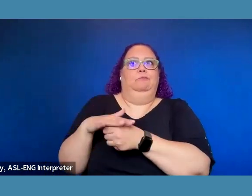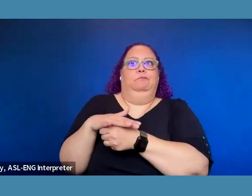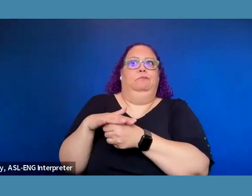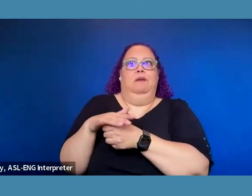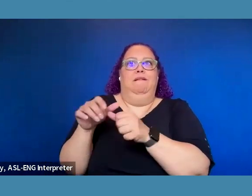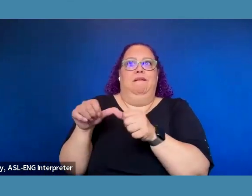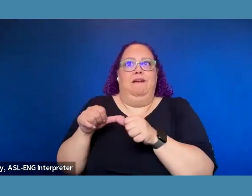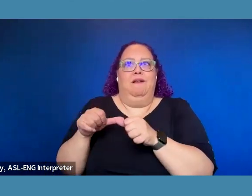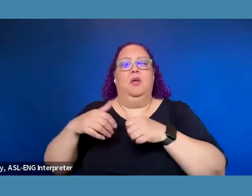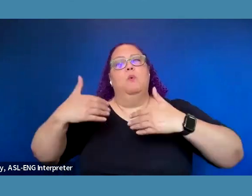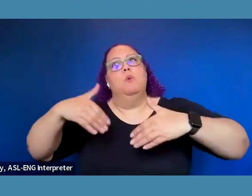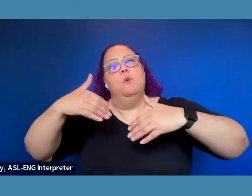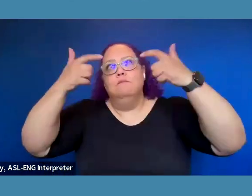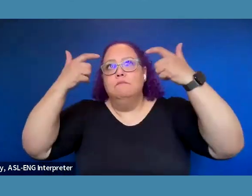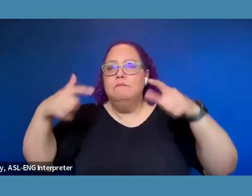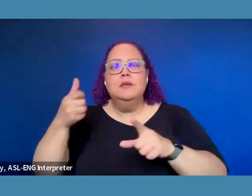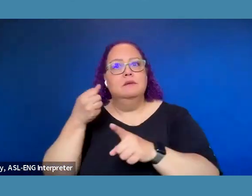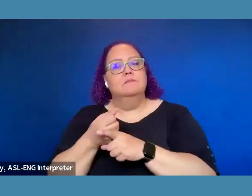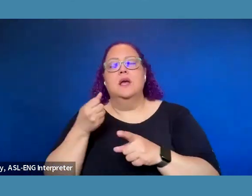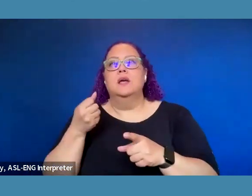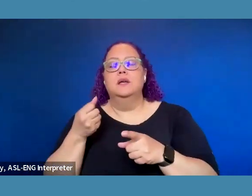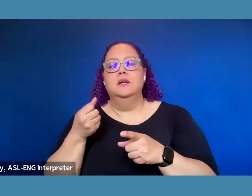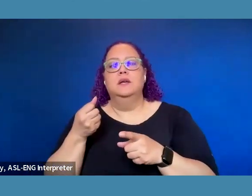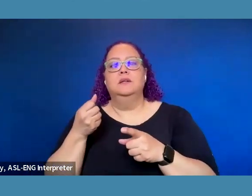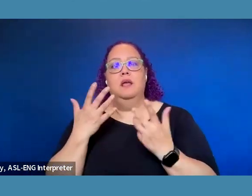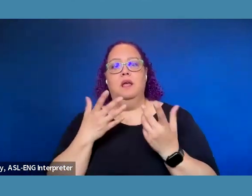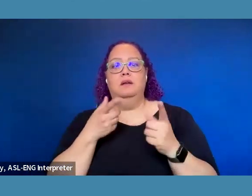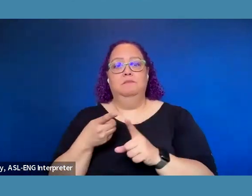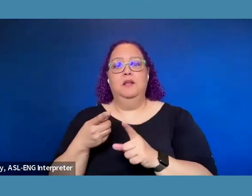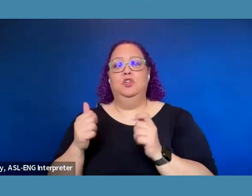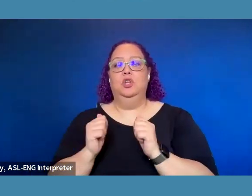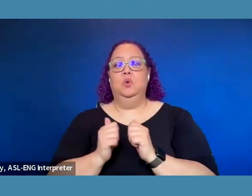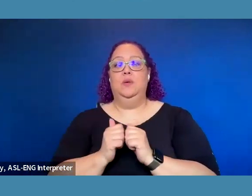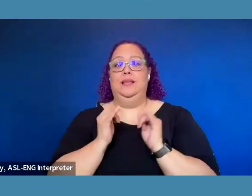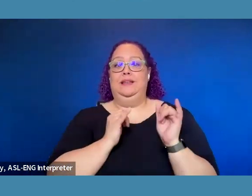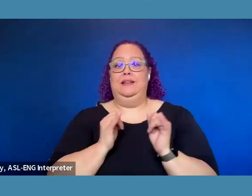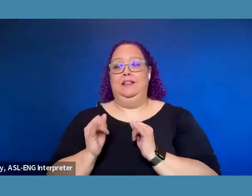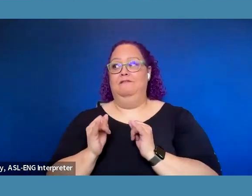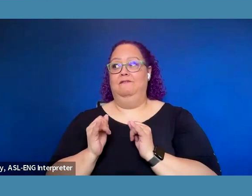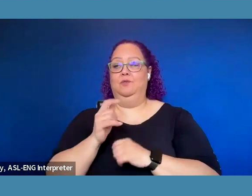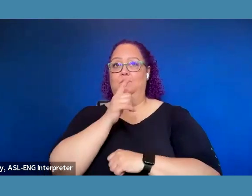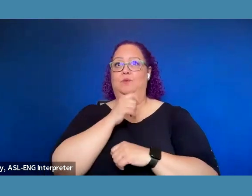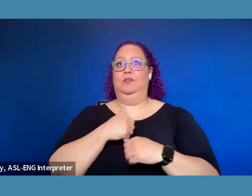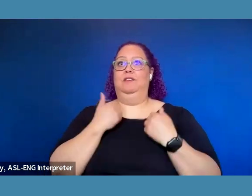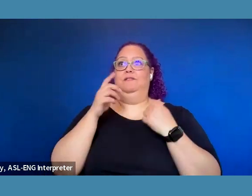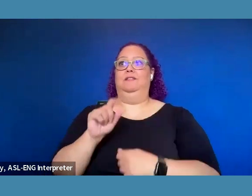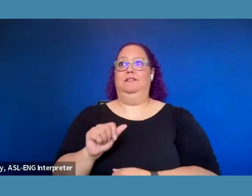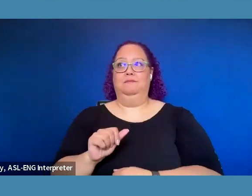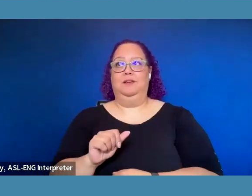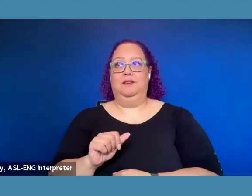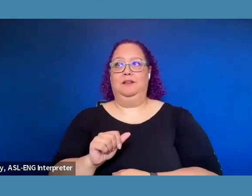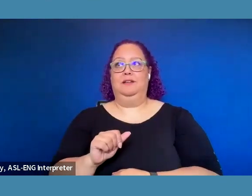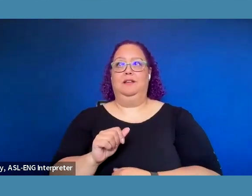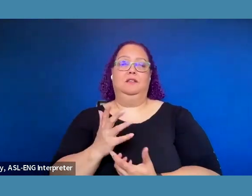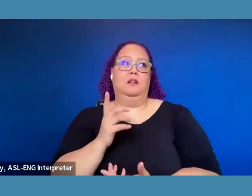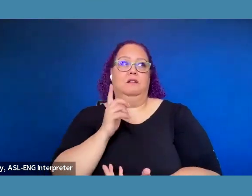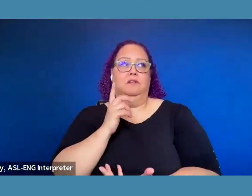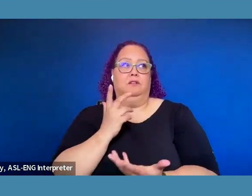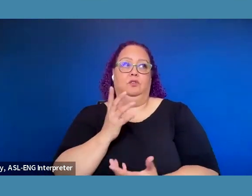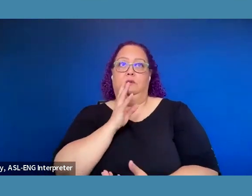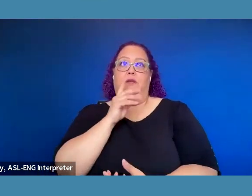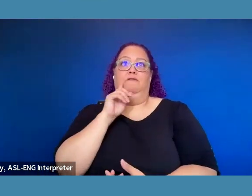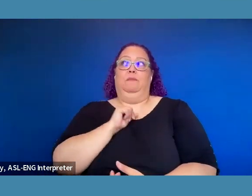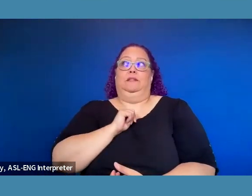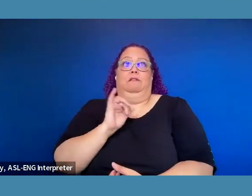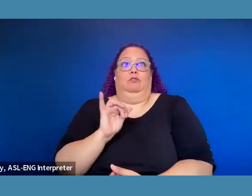impact, and especially as individuals with disabilities, of which I, speaking just on behalf of myself too, as